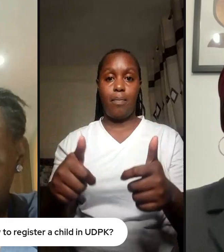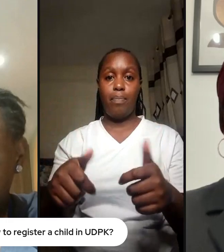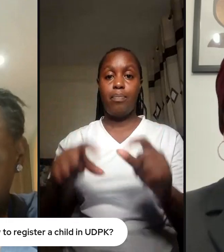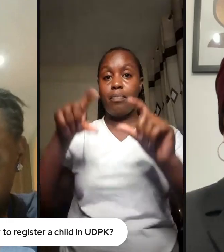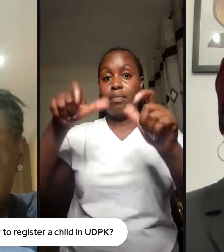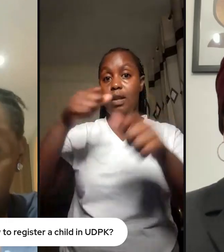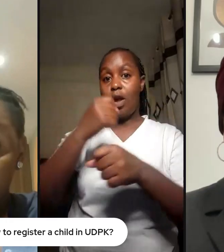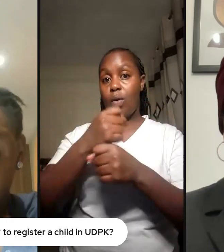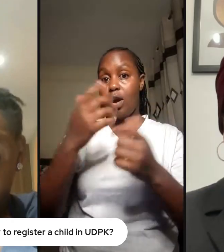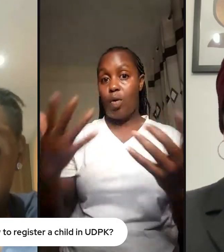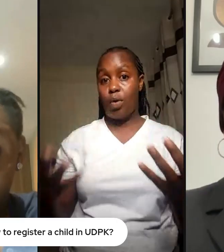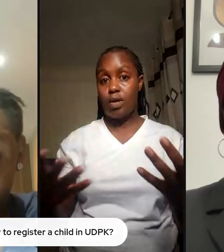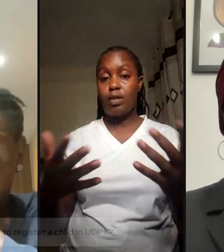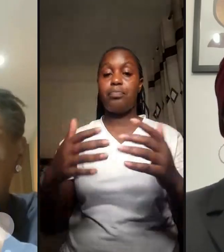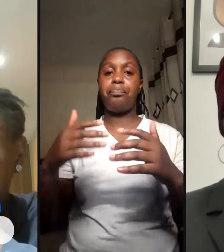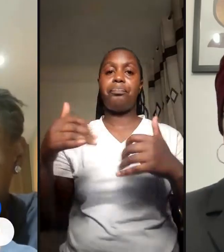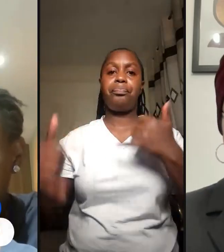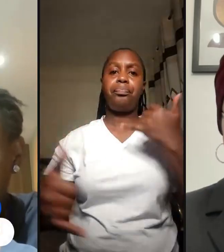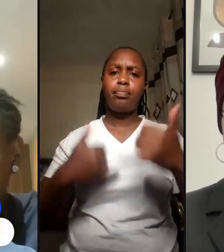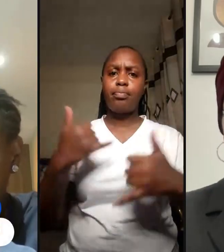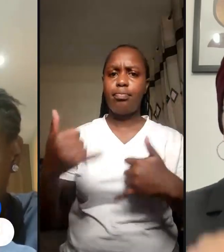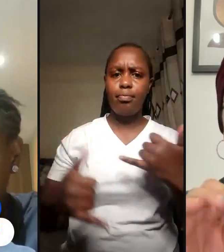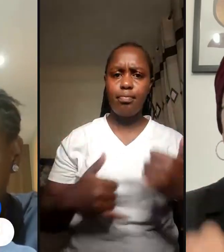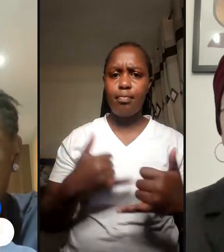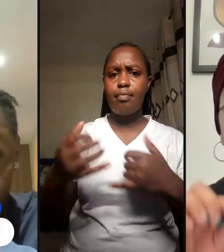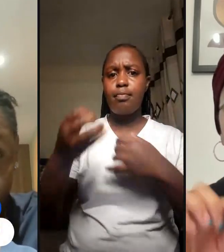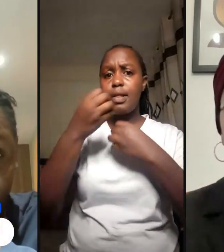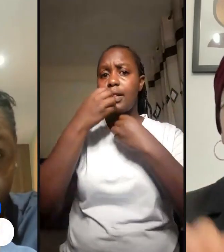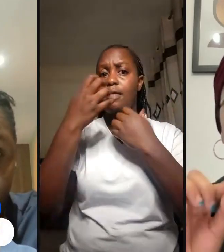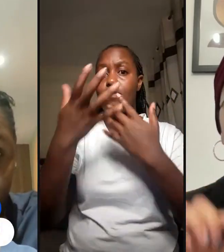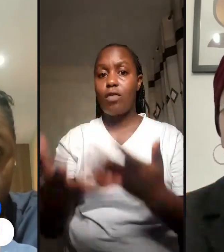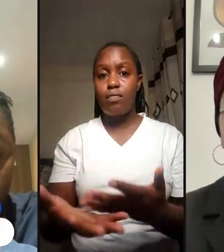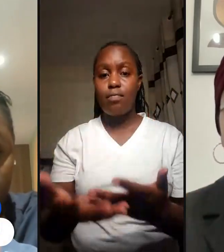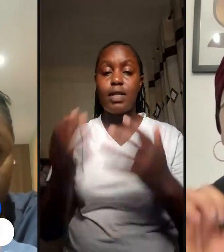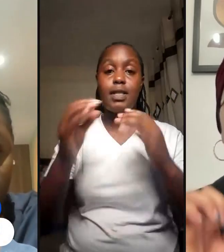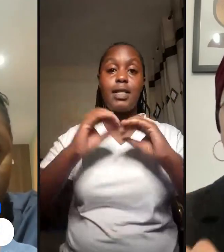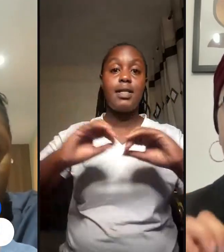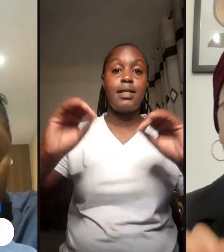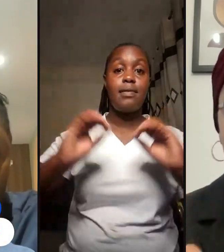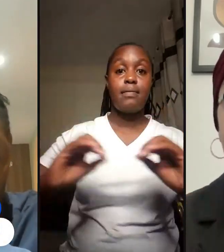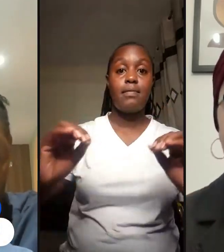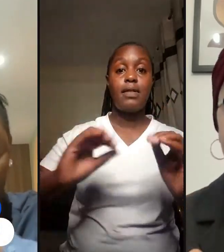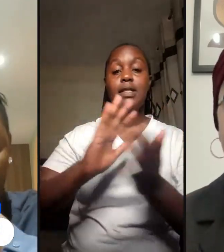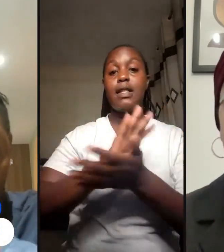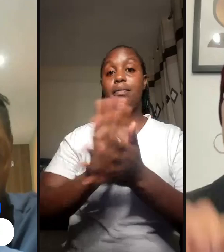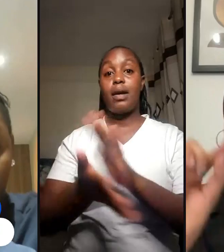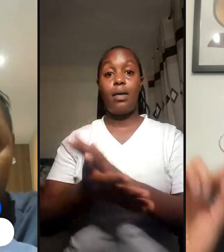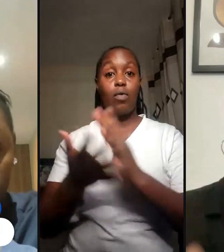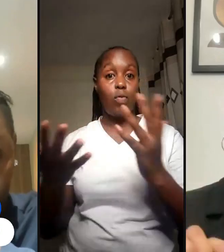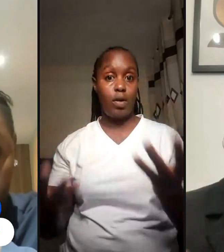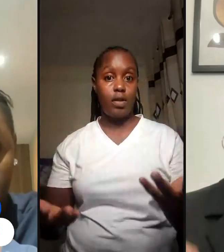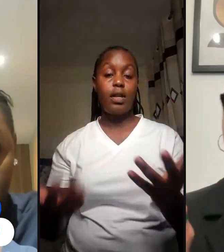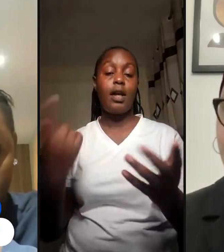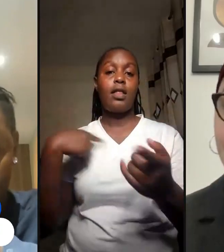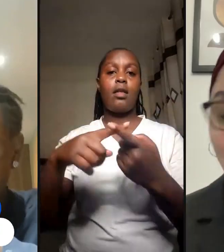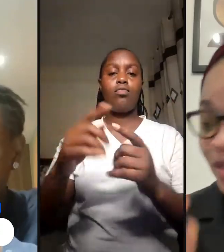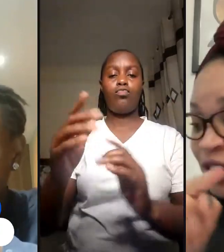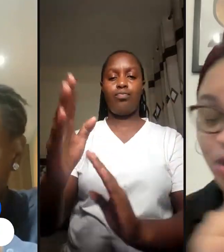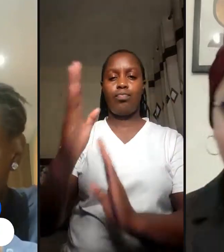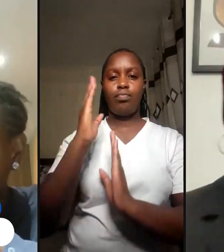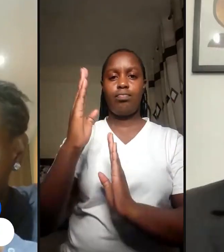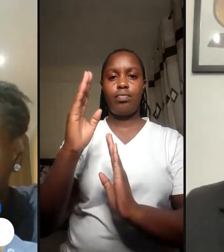entertains, the media informs, the media educates, and the media becomes the watchdog of the society. And this is where the